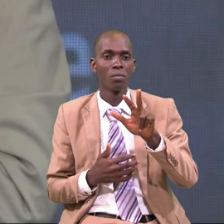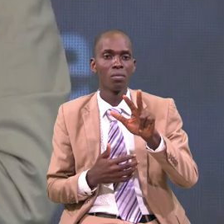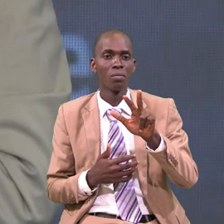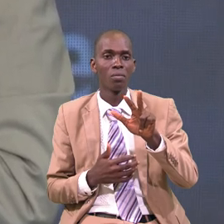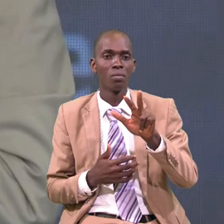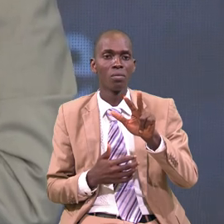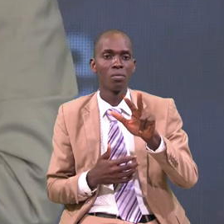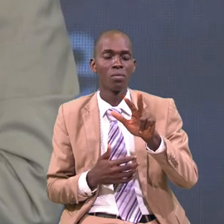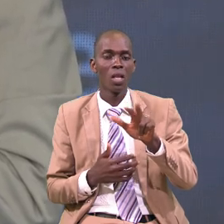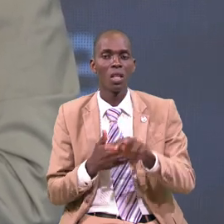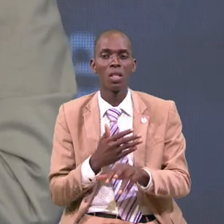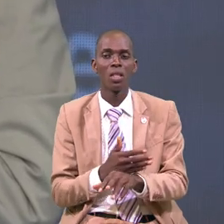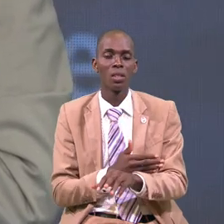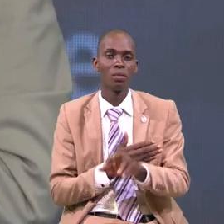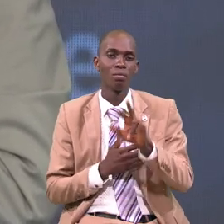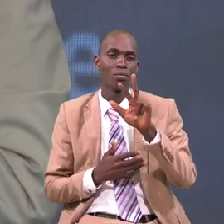Number